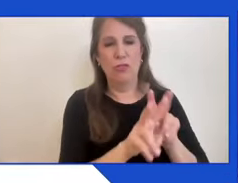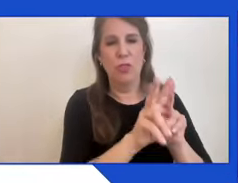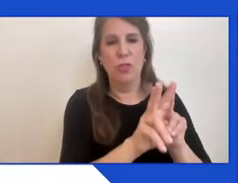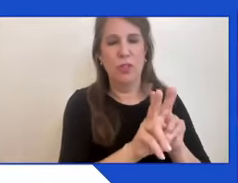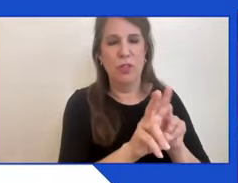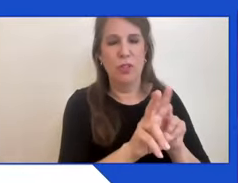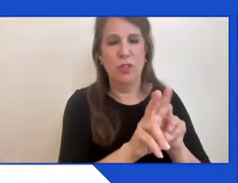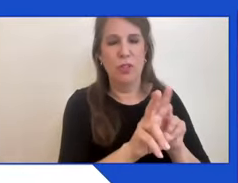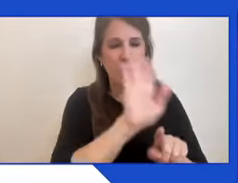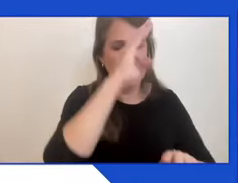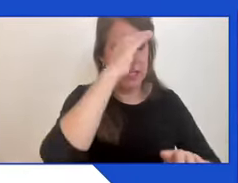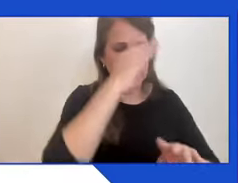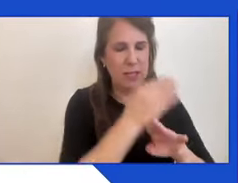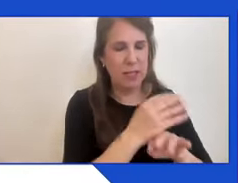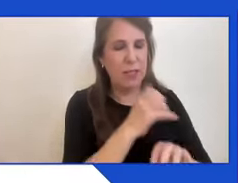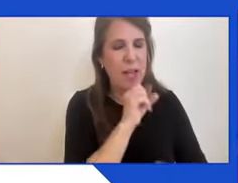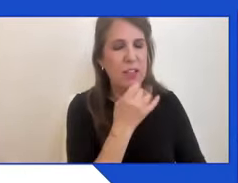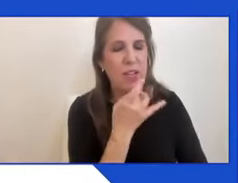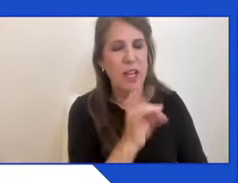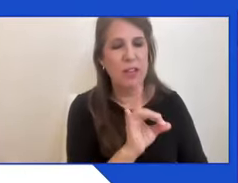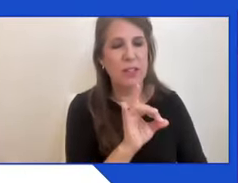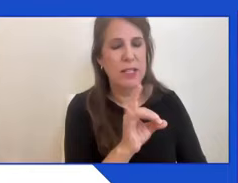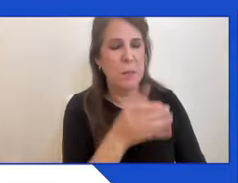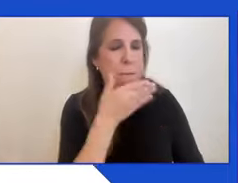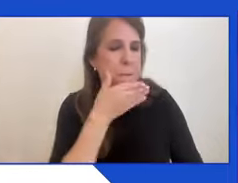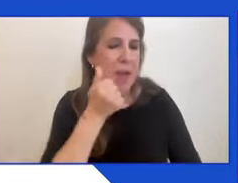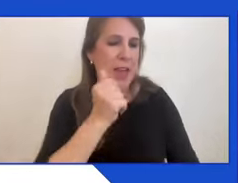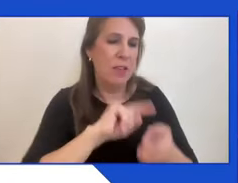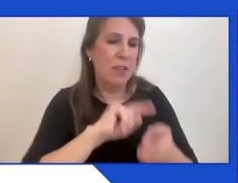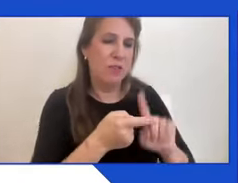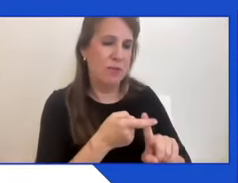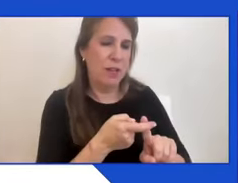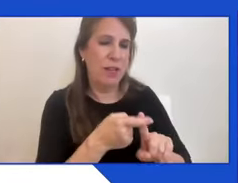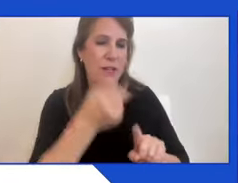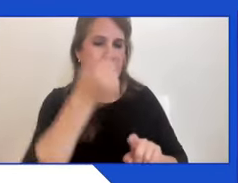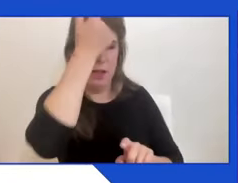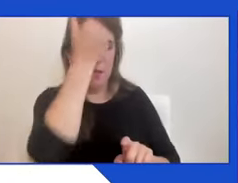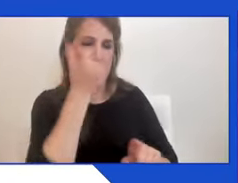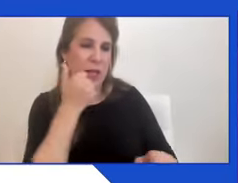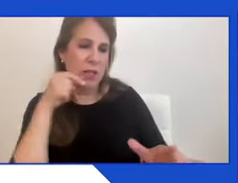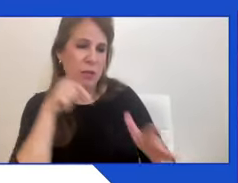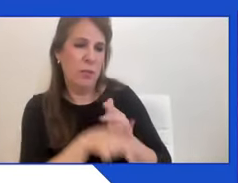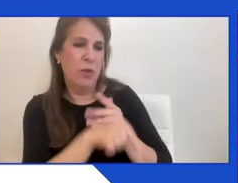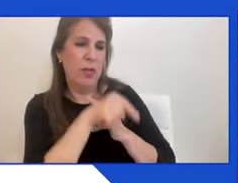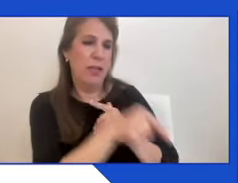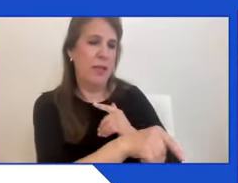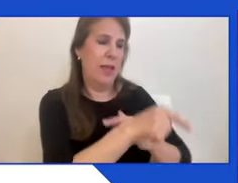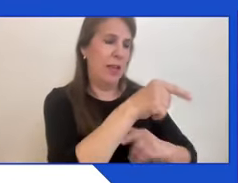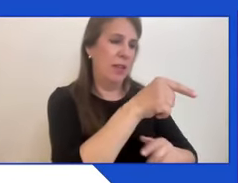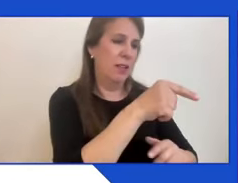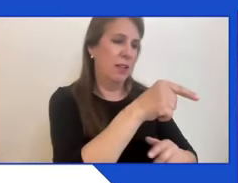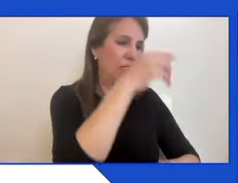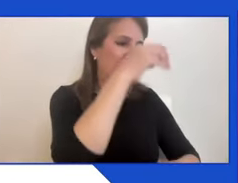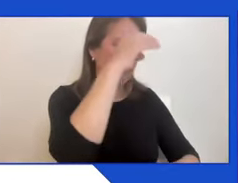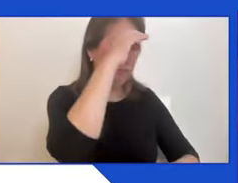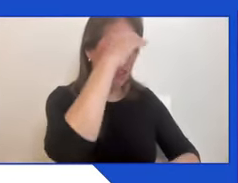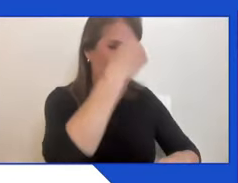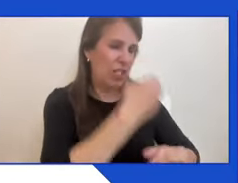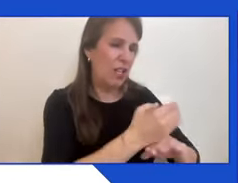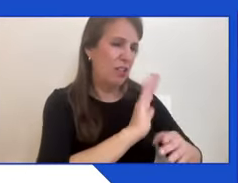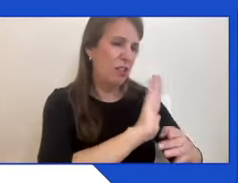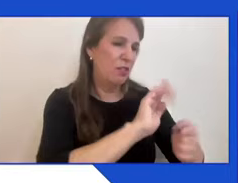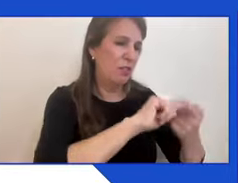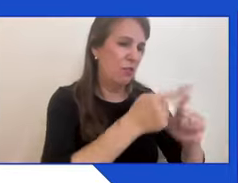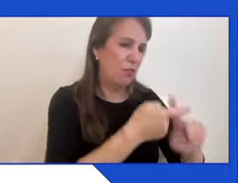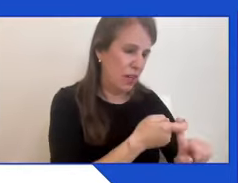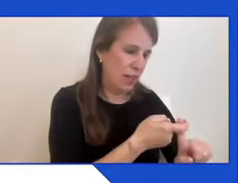had just been brutally murdered at the hands of Hamas. We spoke with the family of an